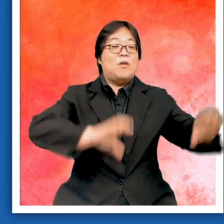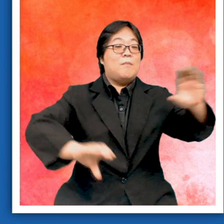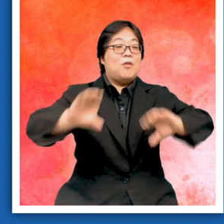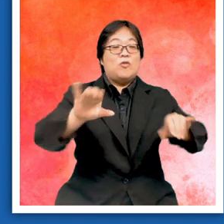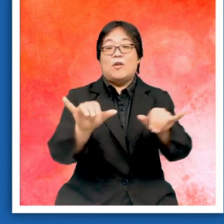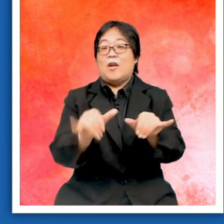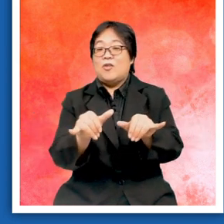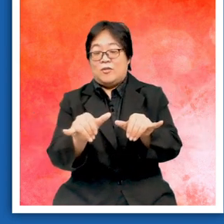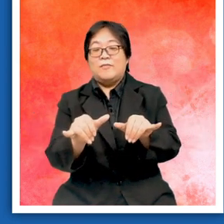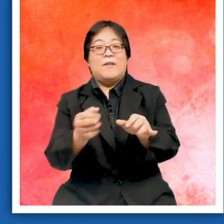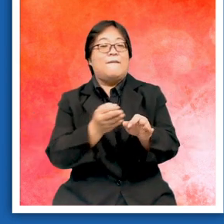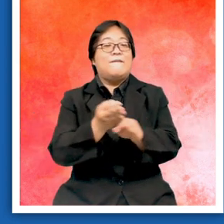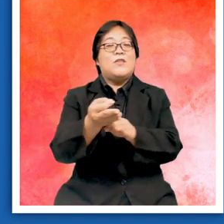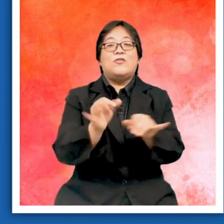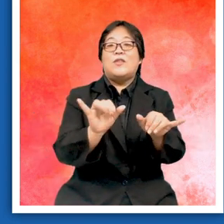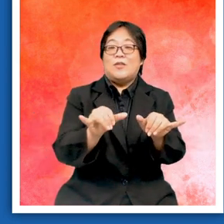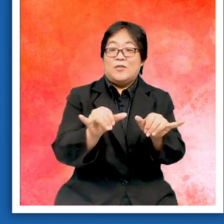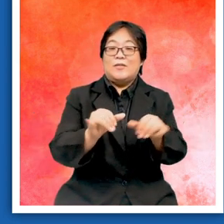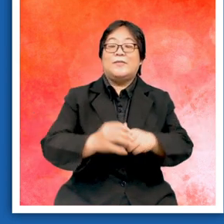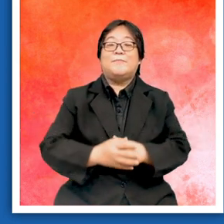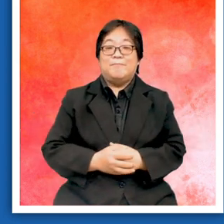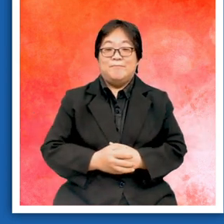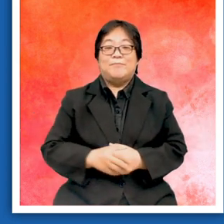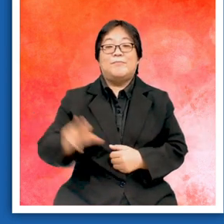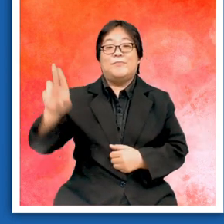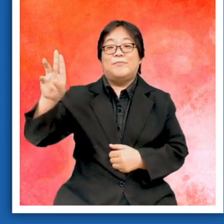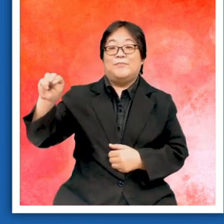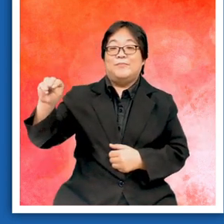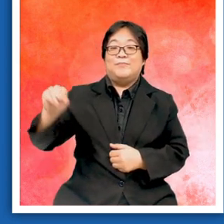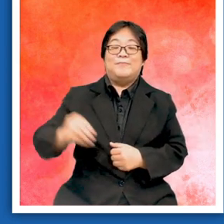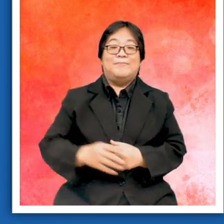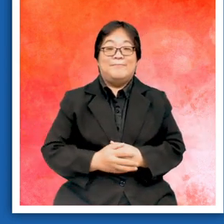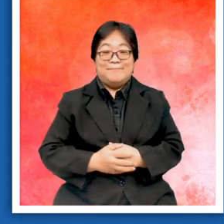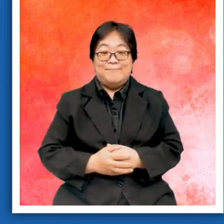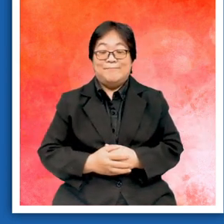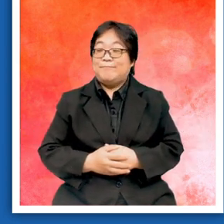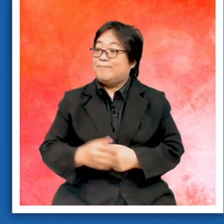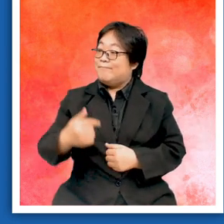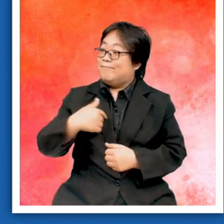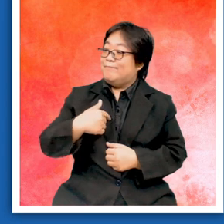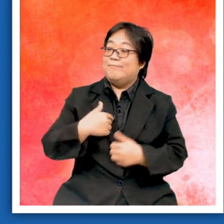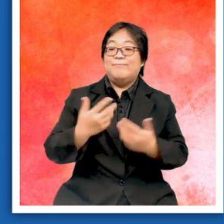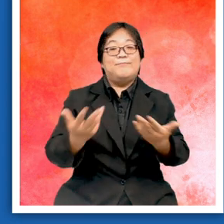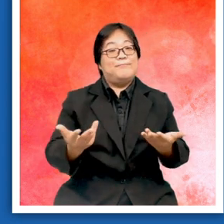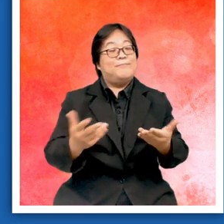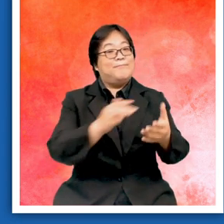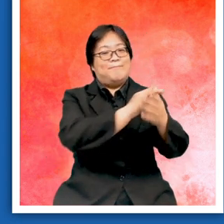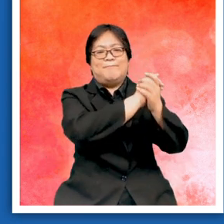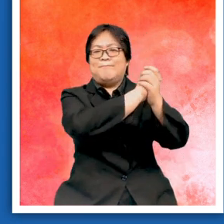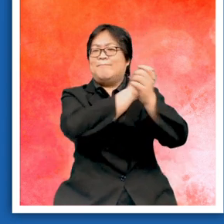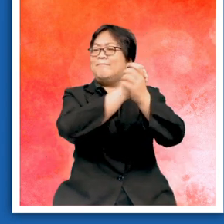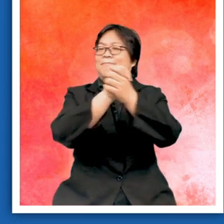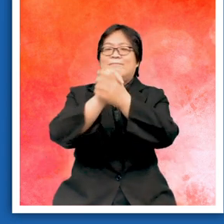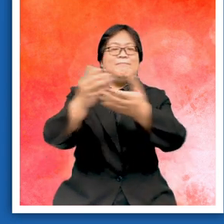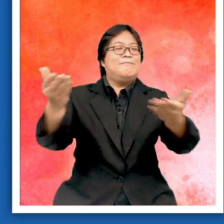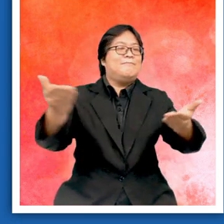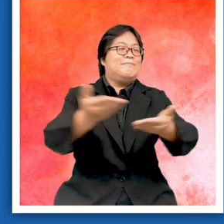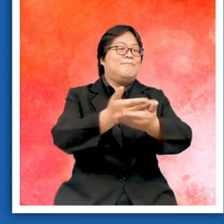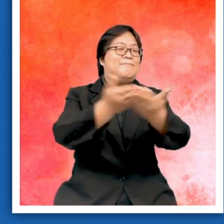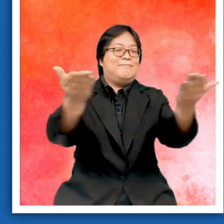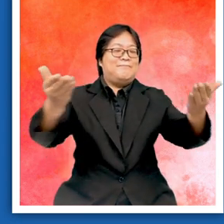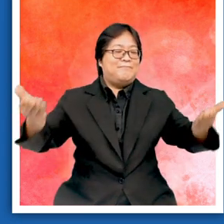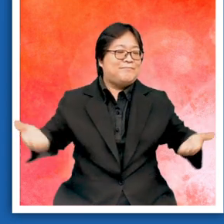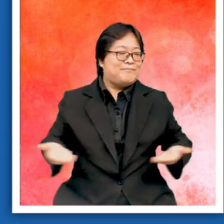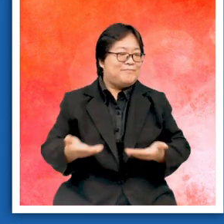Engineering, Faculty of Engineering, University of Malaya. I would like to congratulate all of you for being